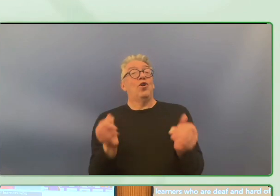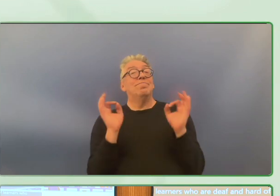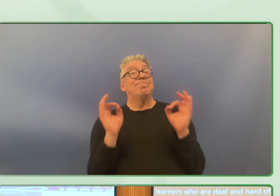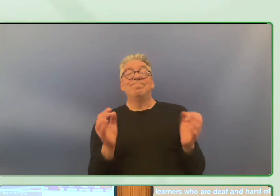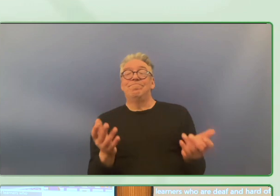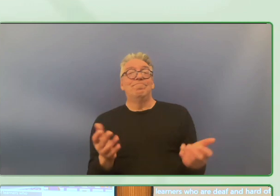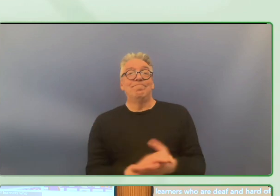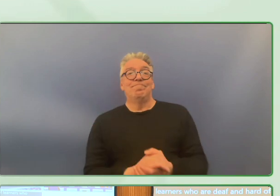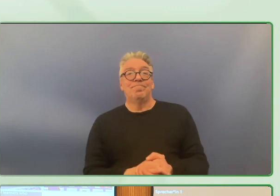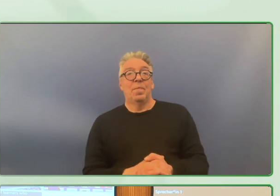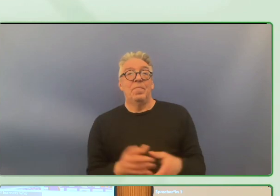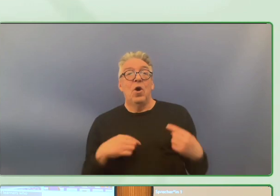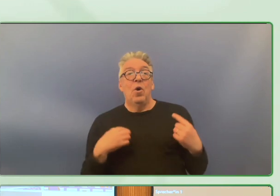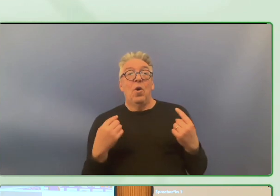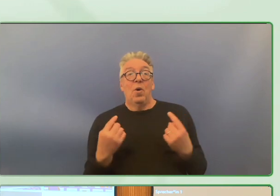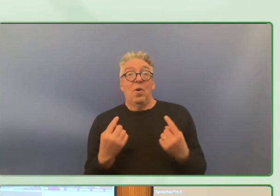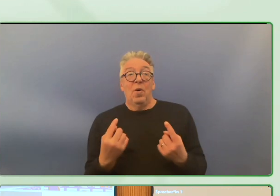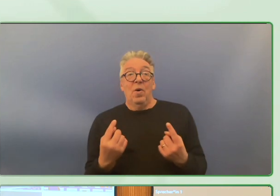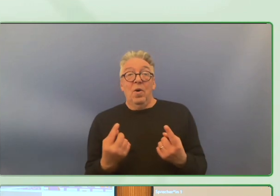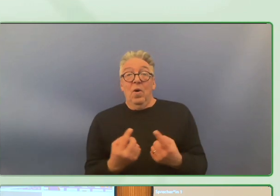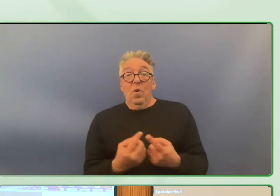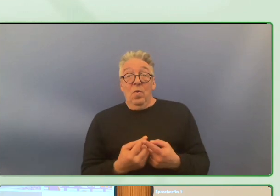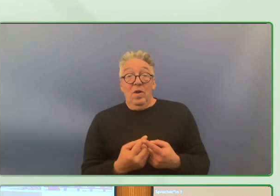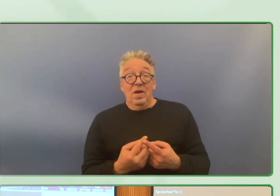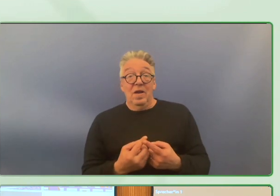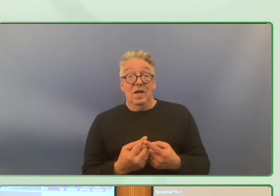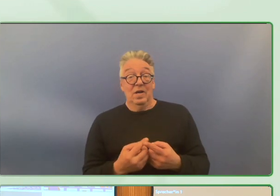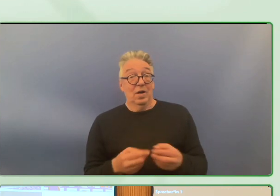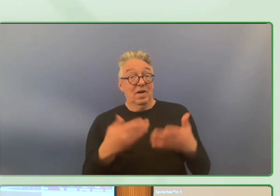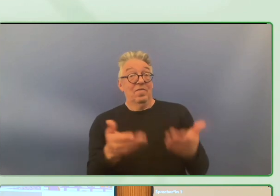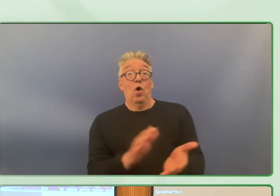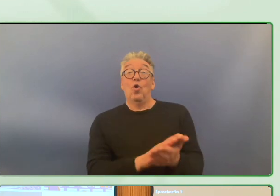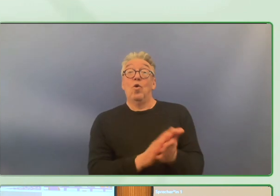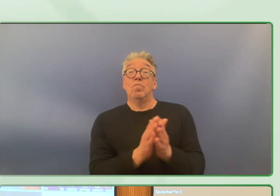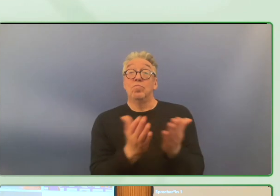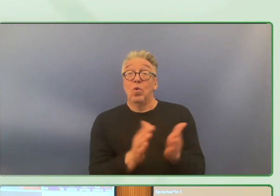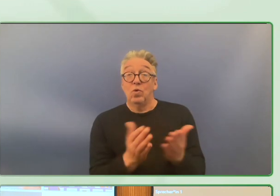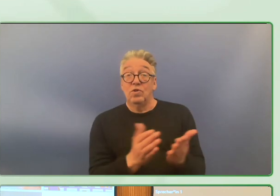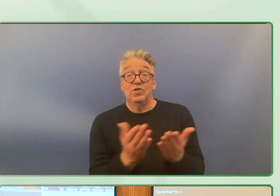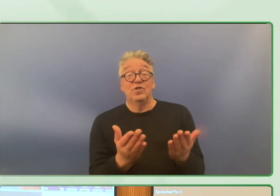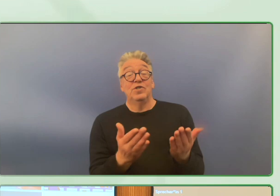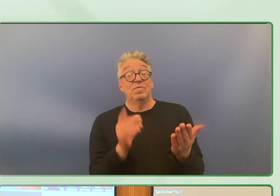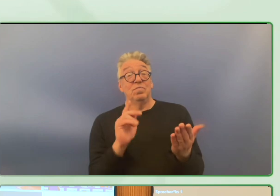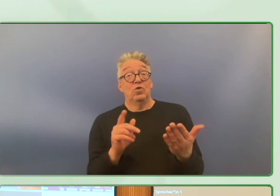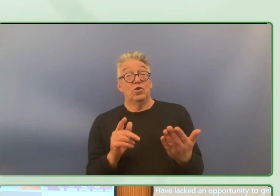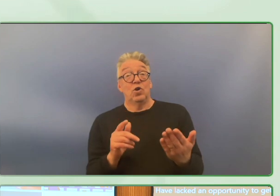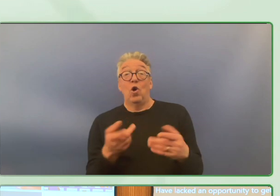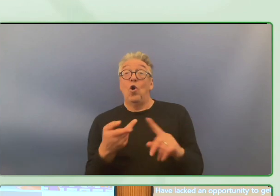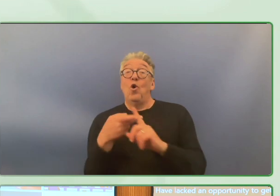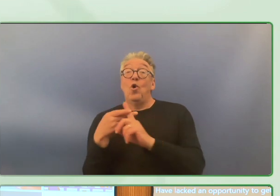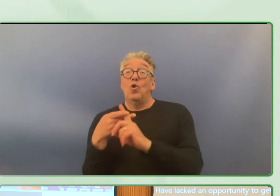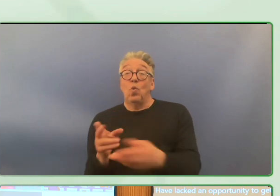we are providing ebooks, interactive tools for the learners who are deaf and hard